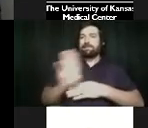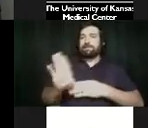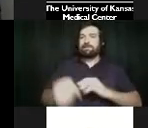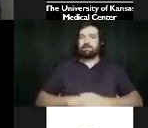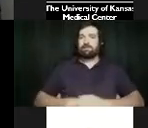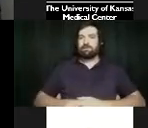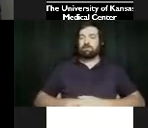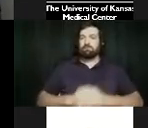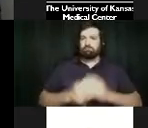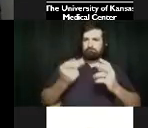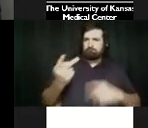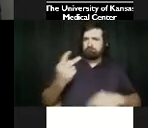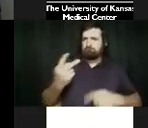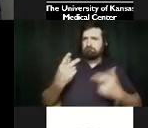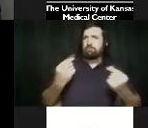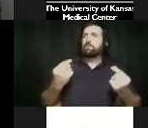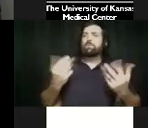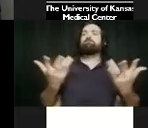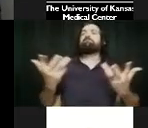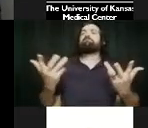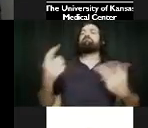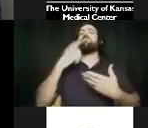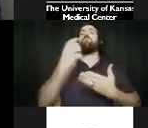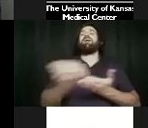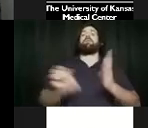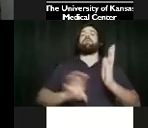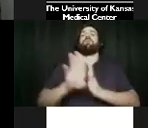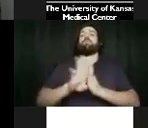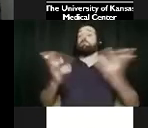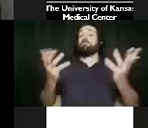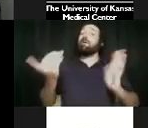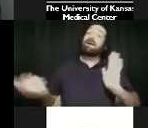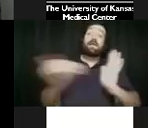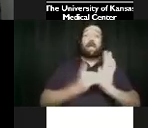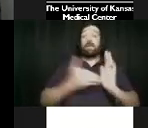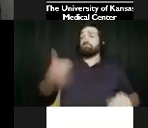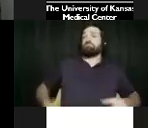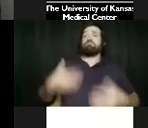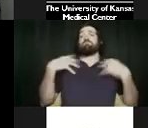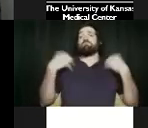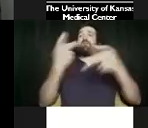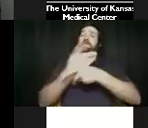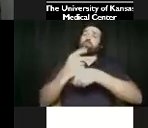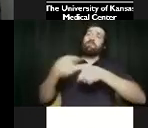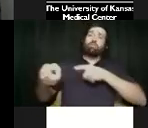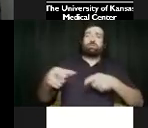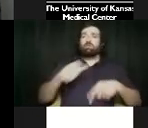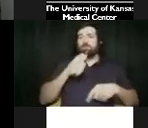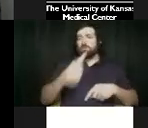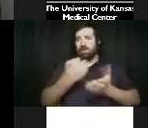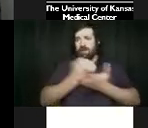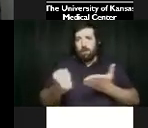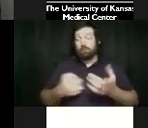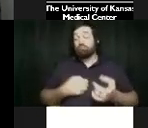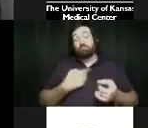What can you and I do for economic development? Well, there again, I'm a healthcare professional. I'm not an economist.